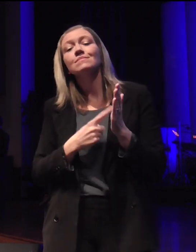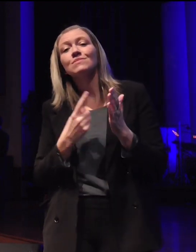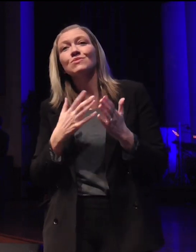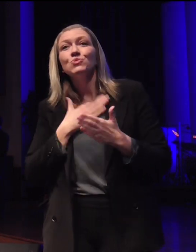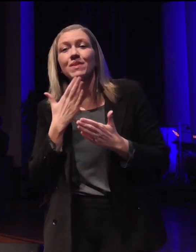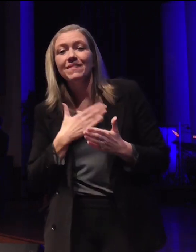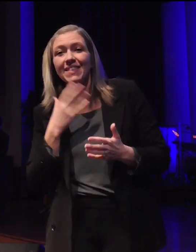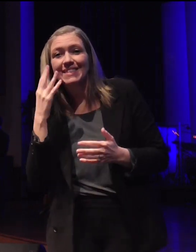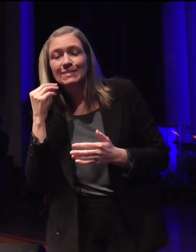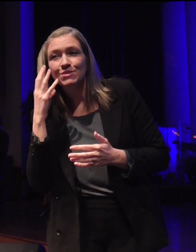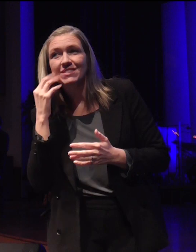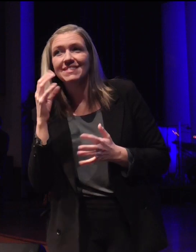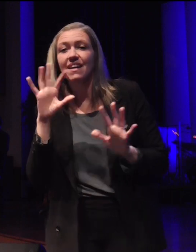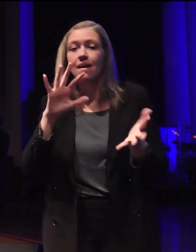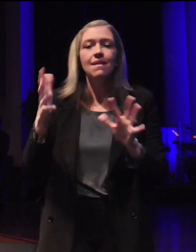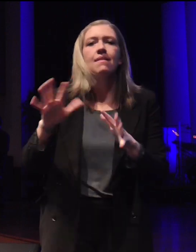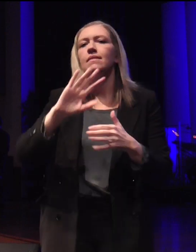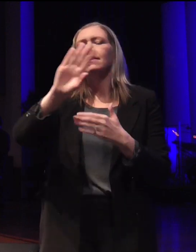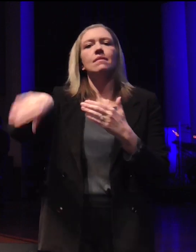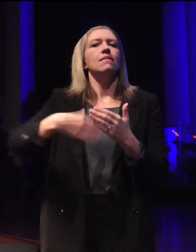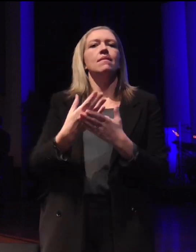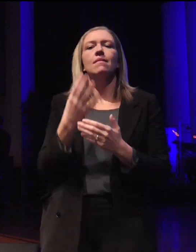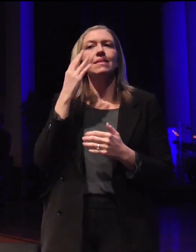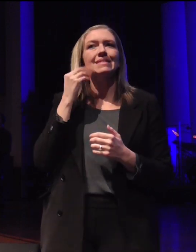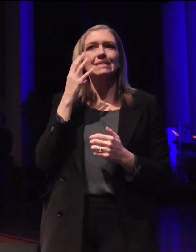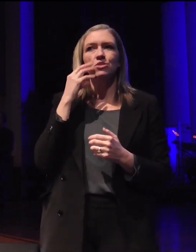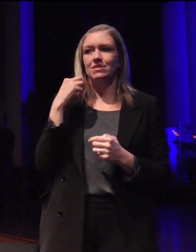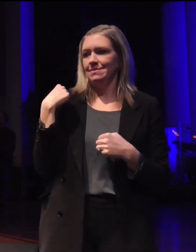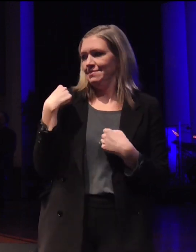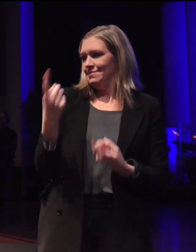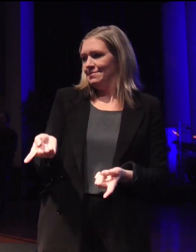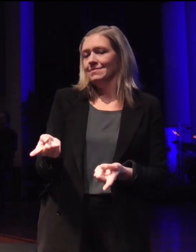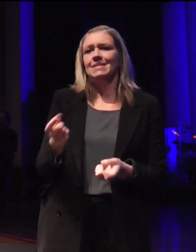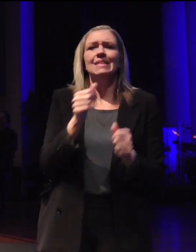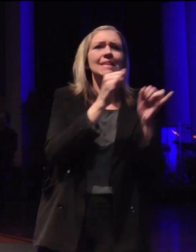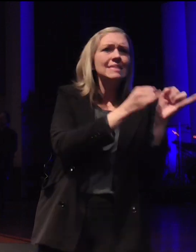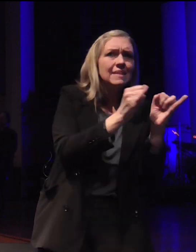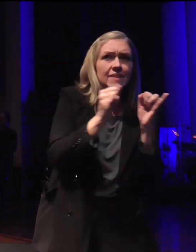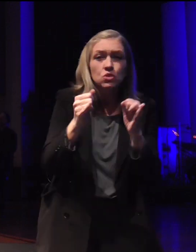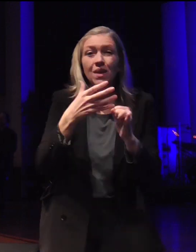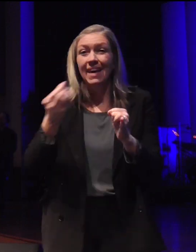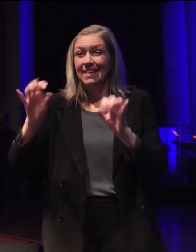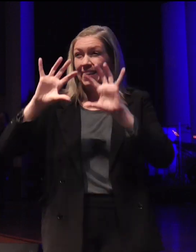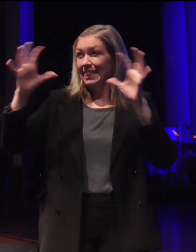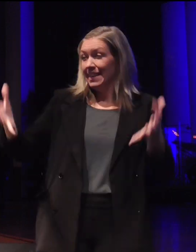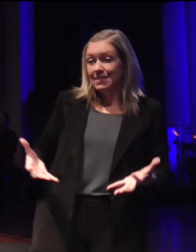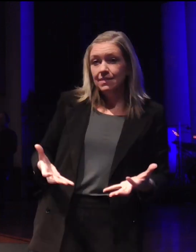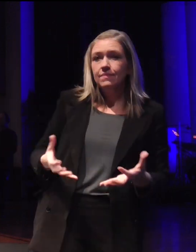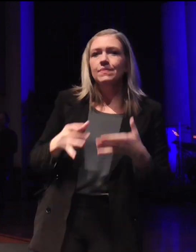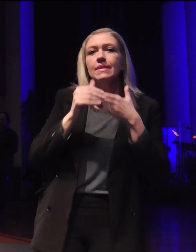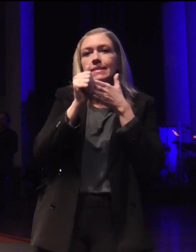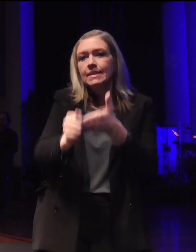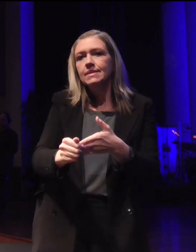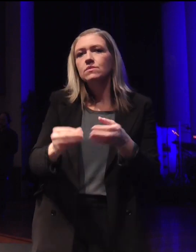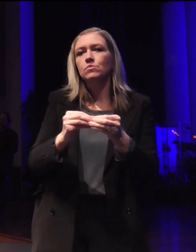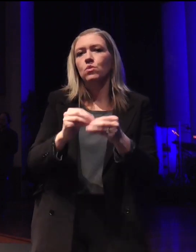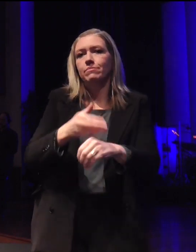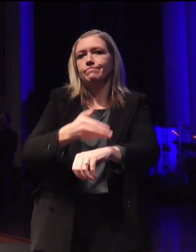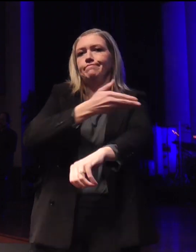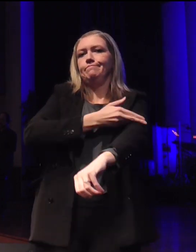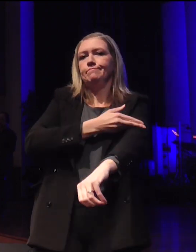joyful experiences, but all experiences that we have, individually and collectively, lead to growth and